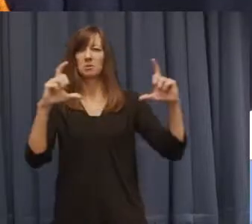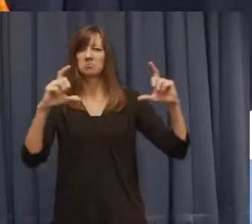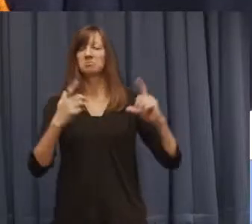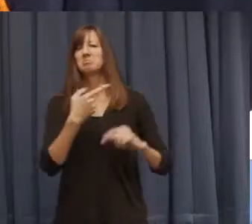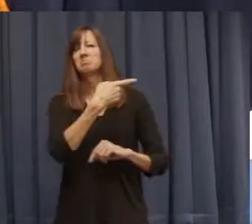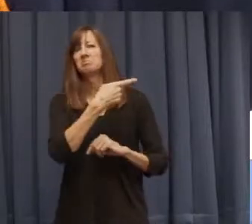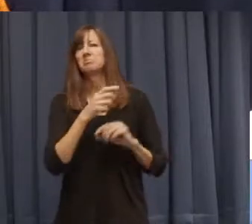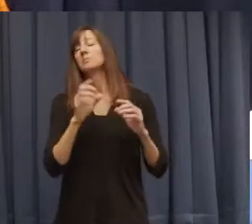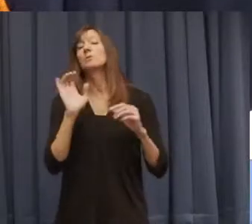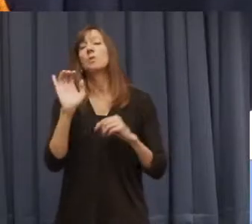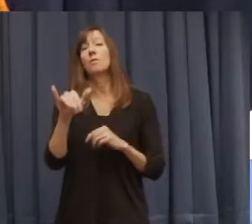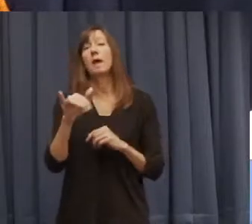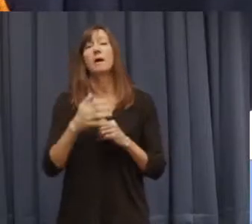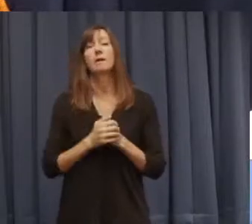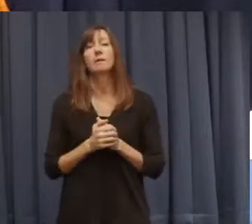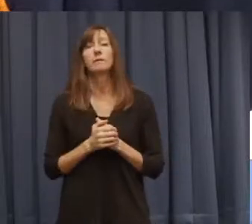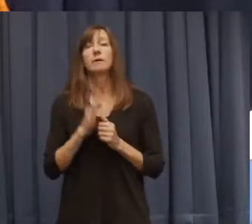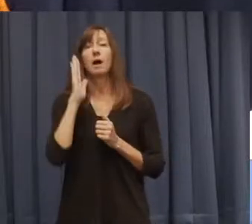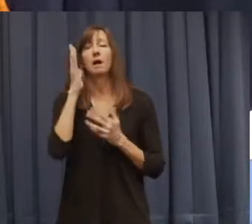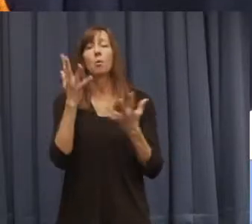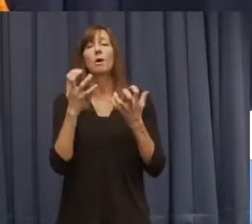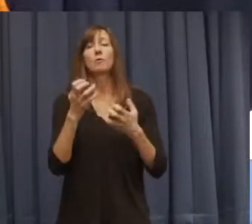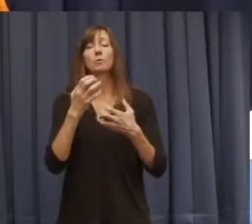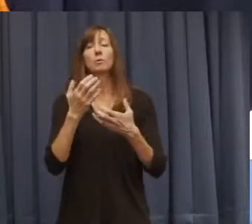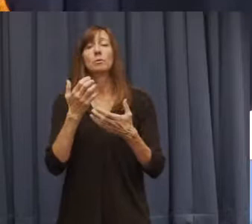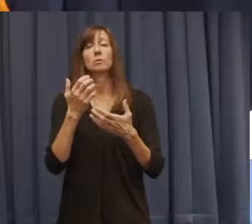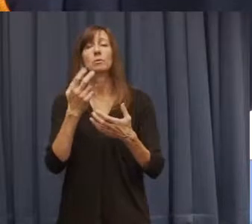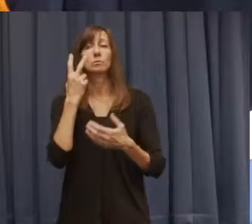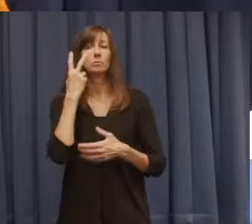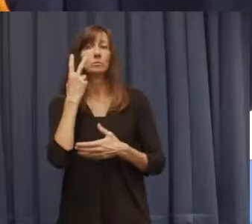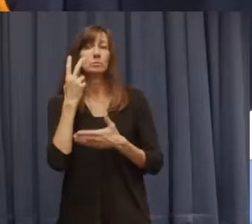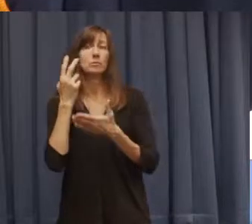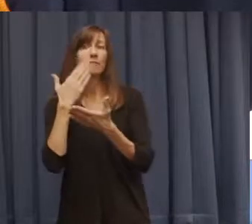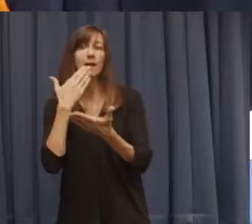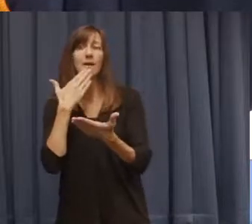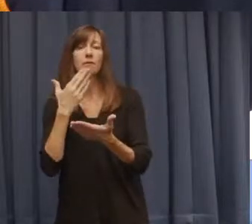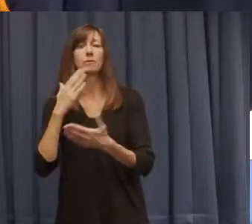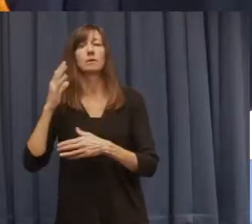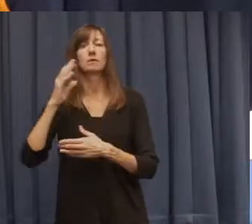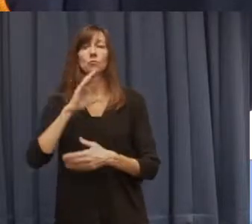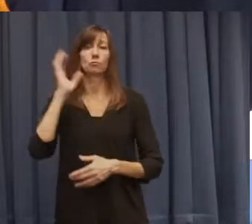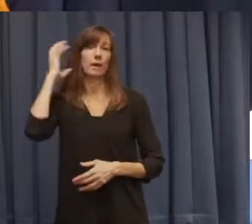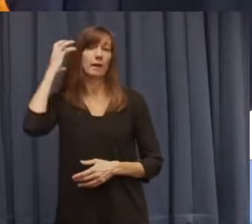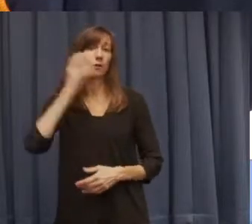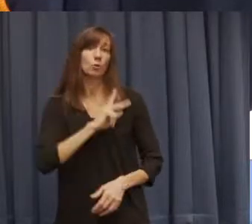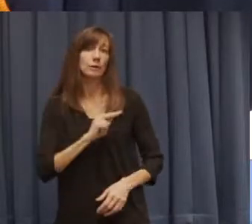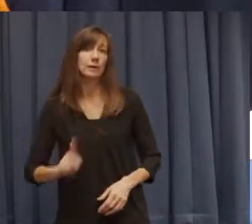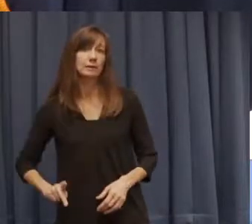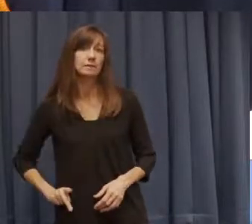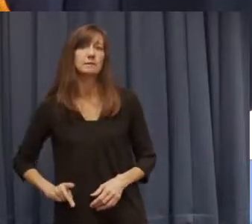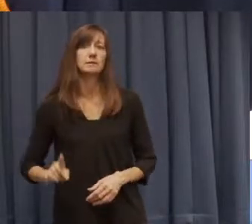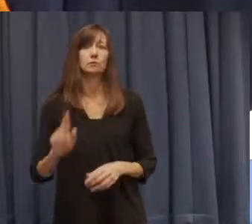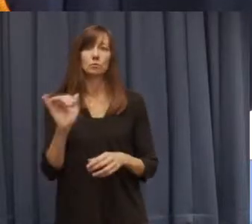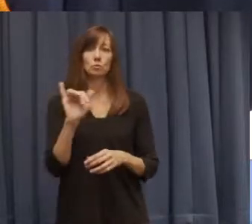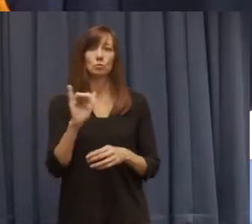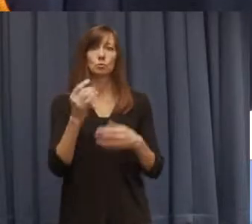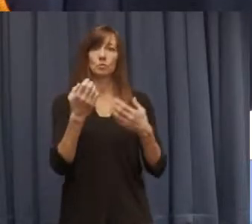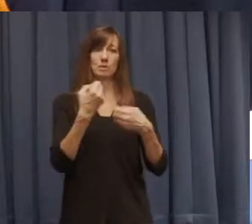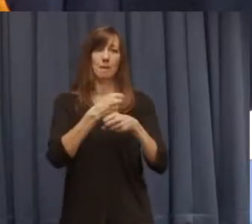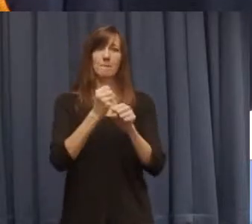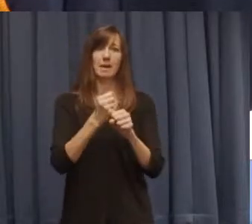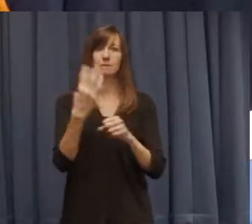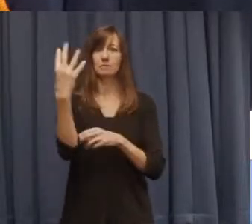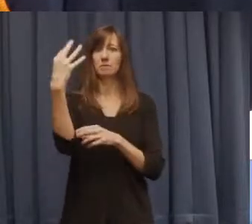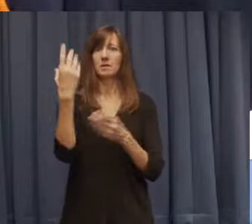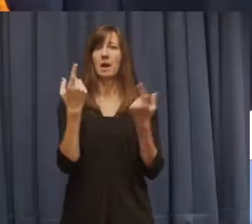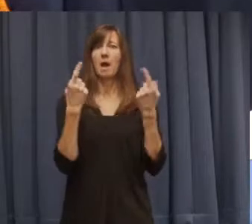that makes this happen, from the Radio Kingston team to our translators and interpreters, Diane, and I think,